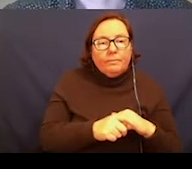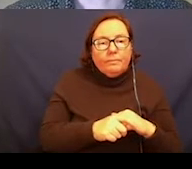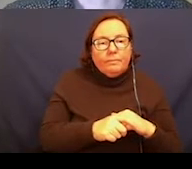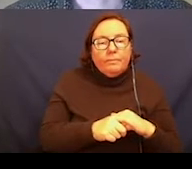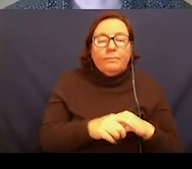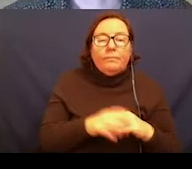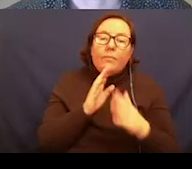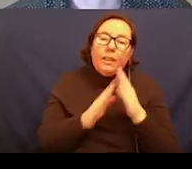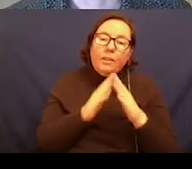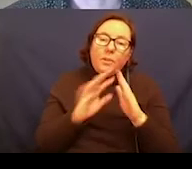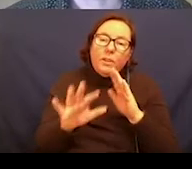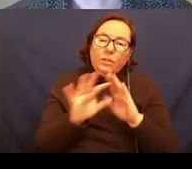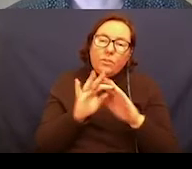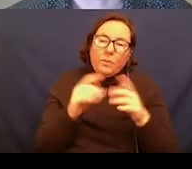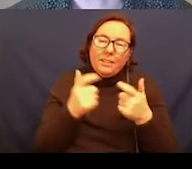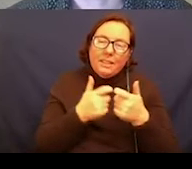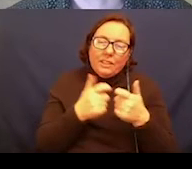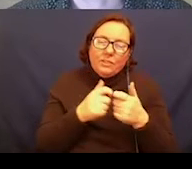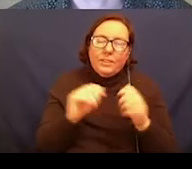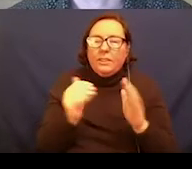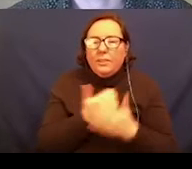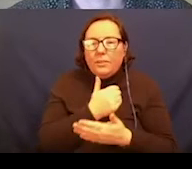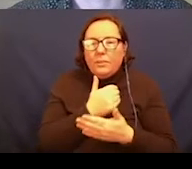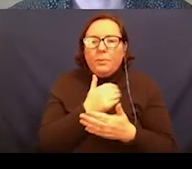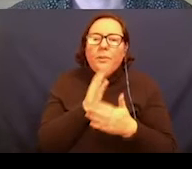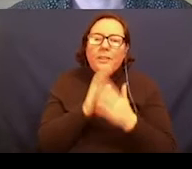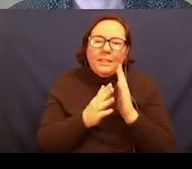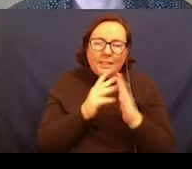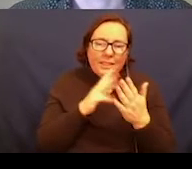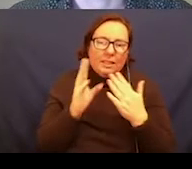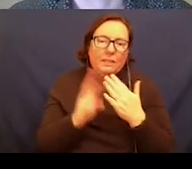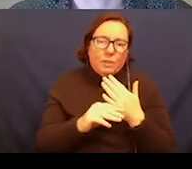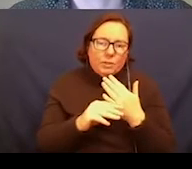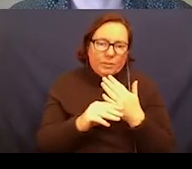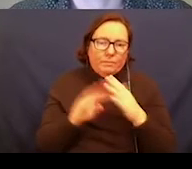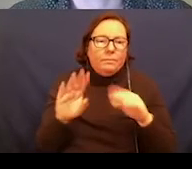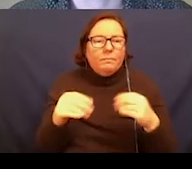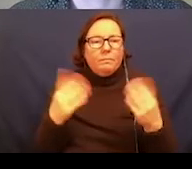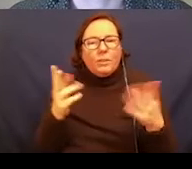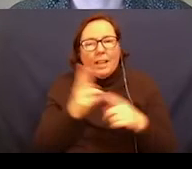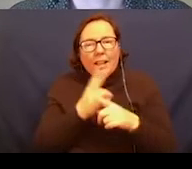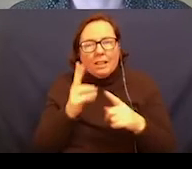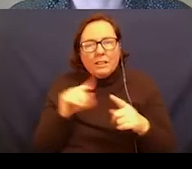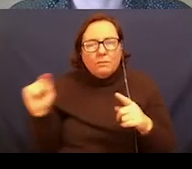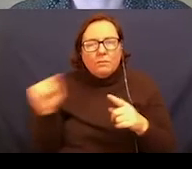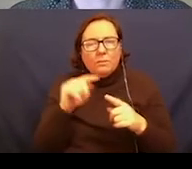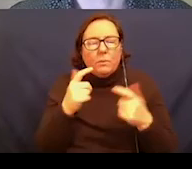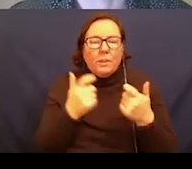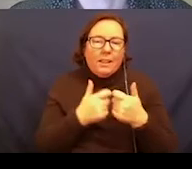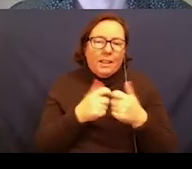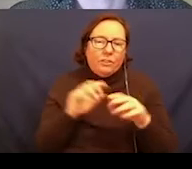Community Choice Electricity is a new municipal program that provides its customers with electricity